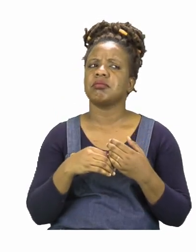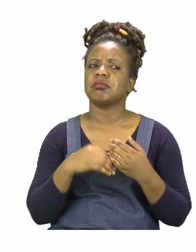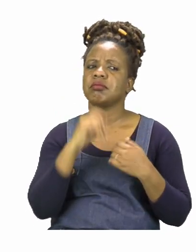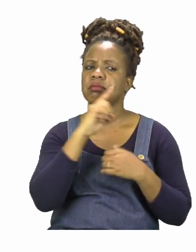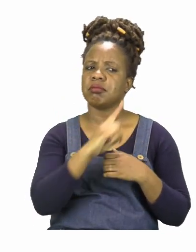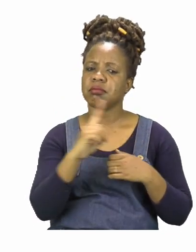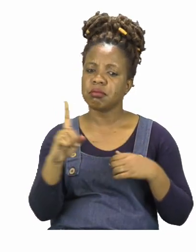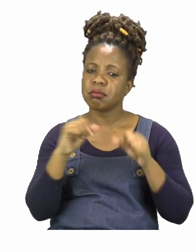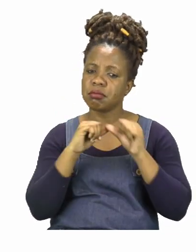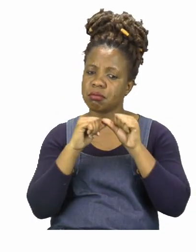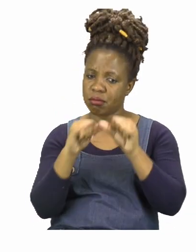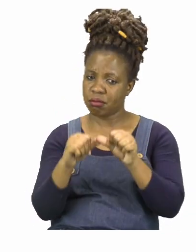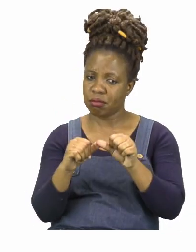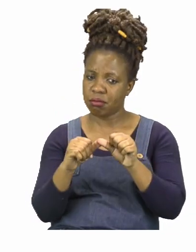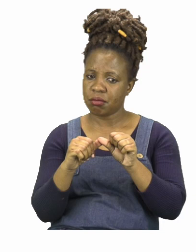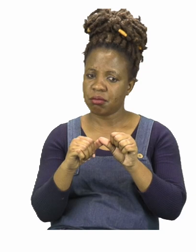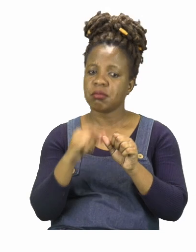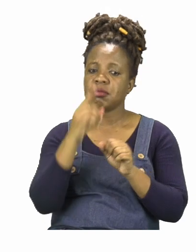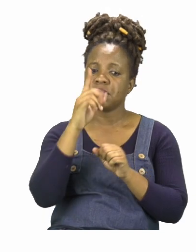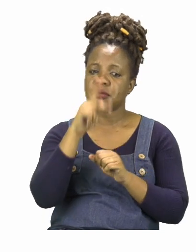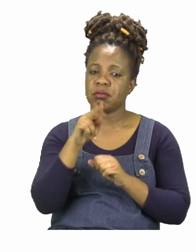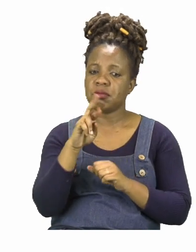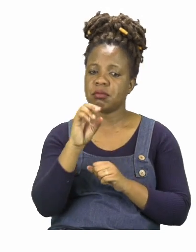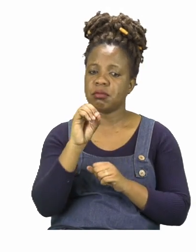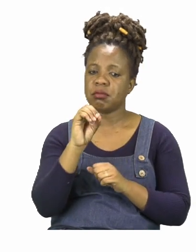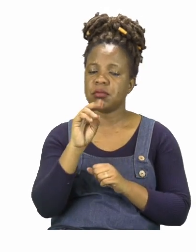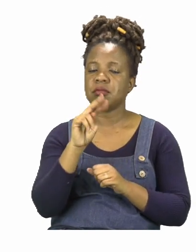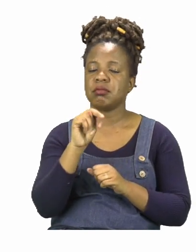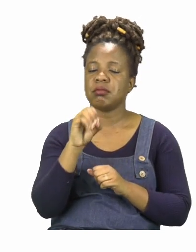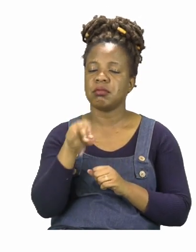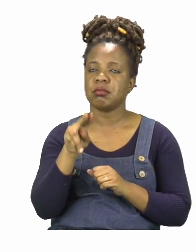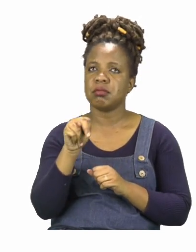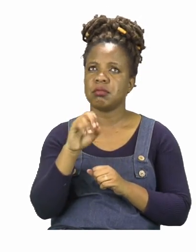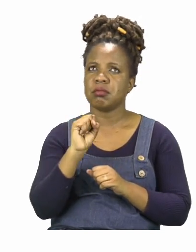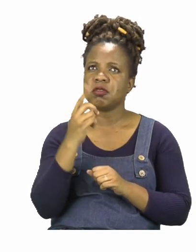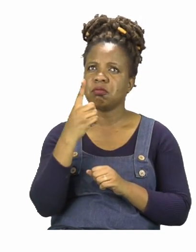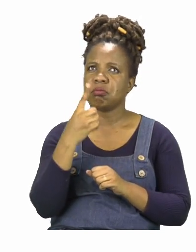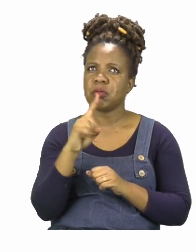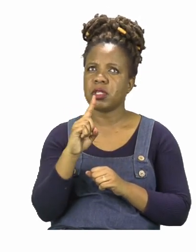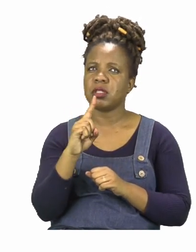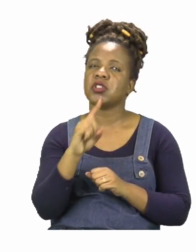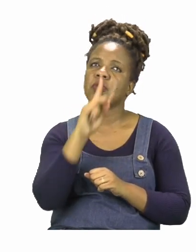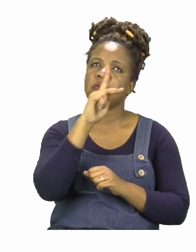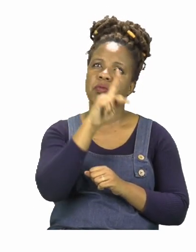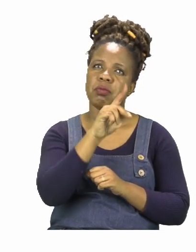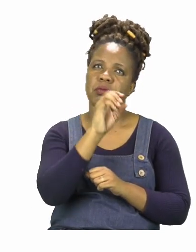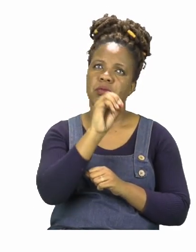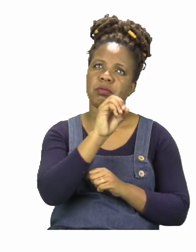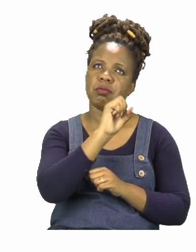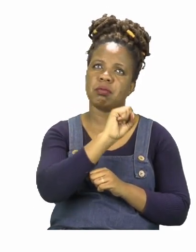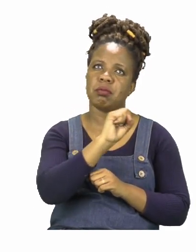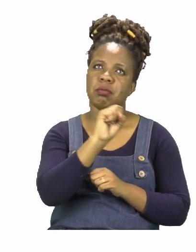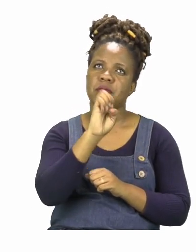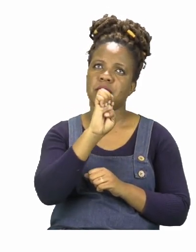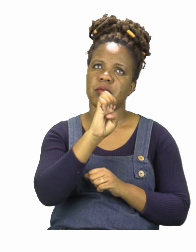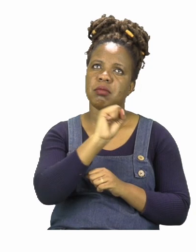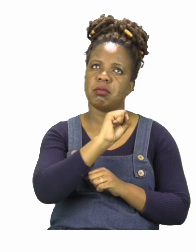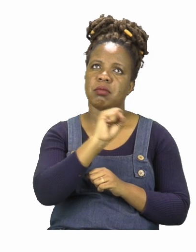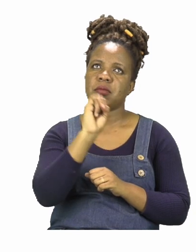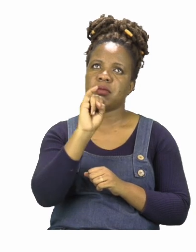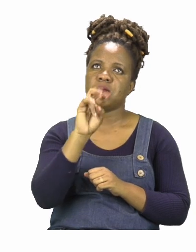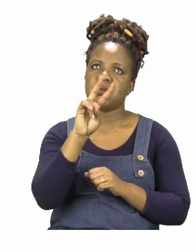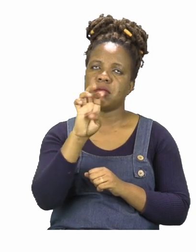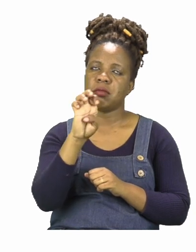time with possessive pronouns. Now, possessive pronouns are words that show